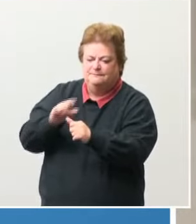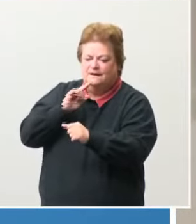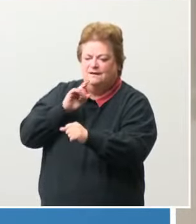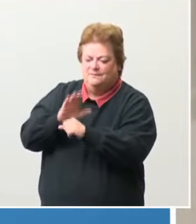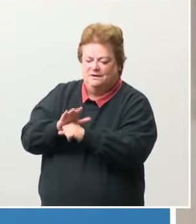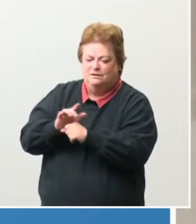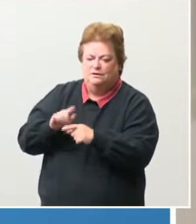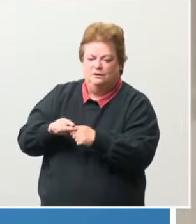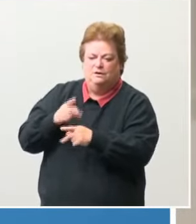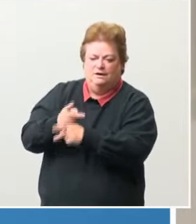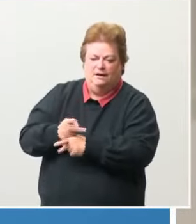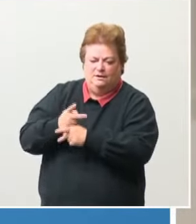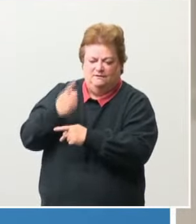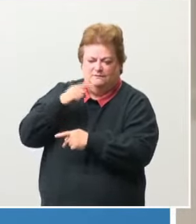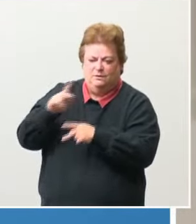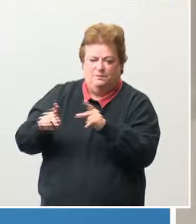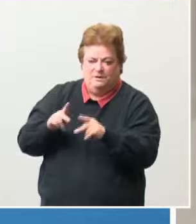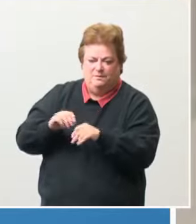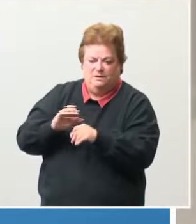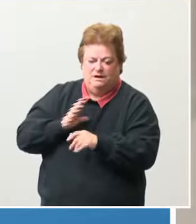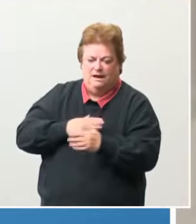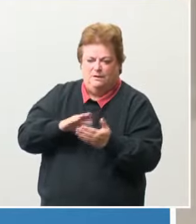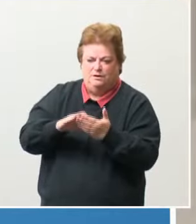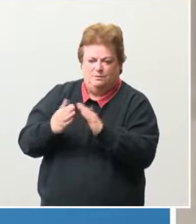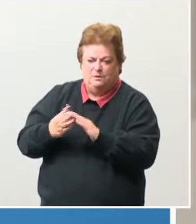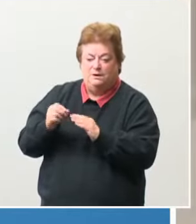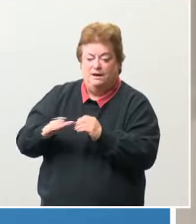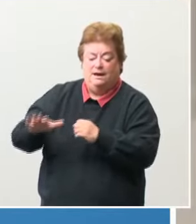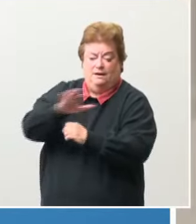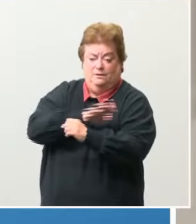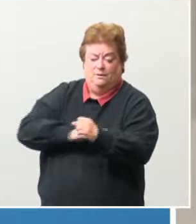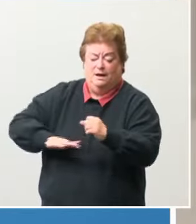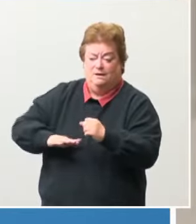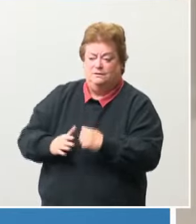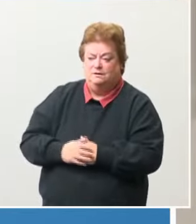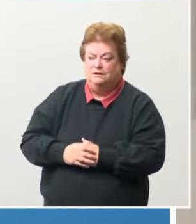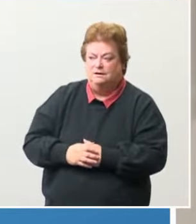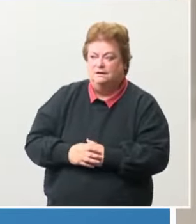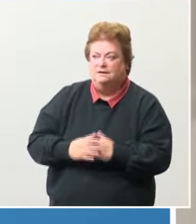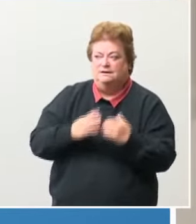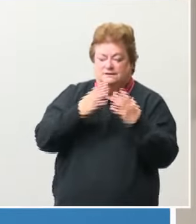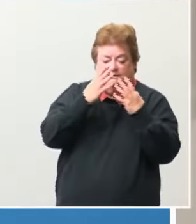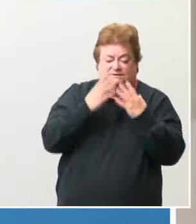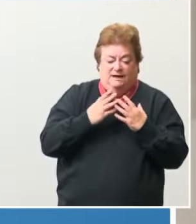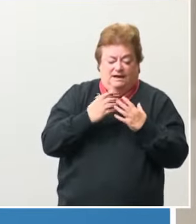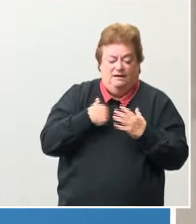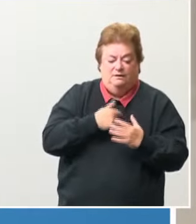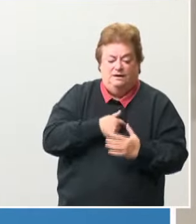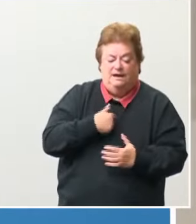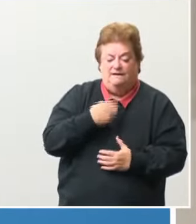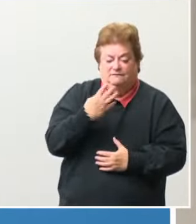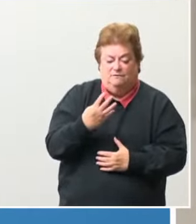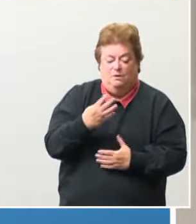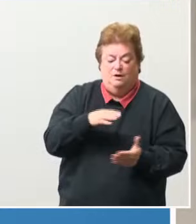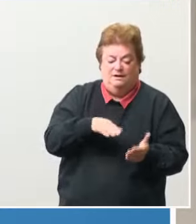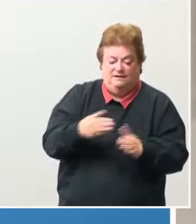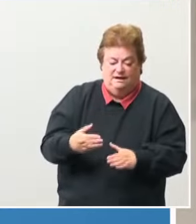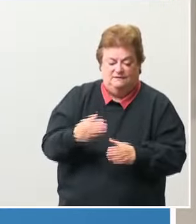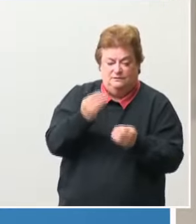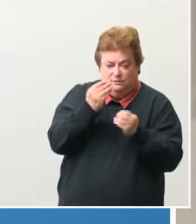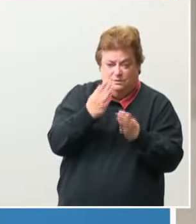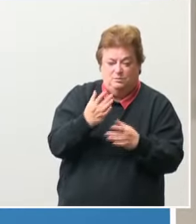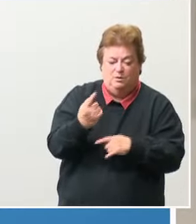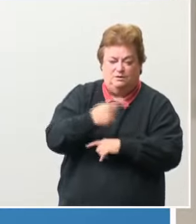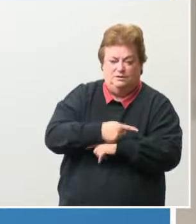of our community and the surrounding areas. Sadly, we have 4 COVID-19 deaths to report